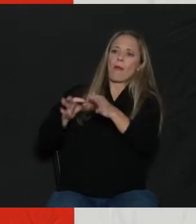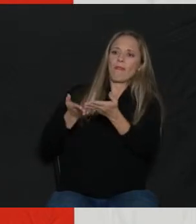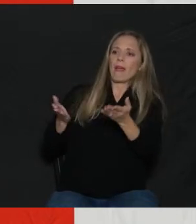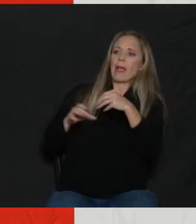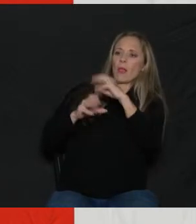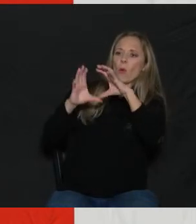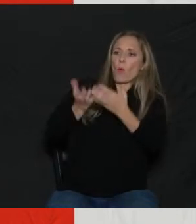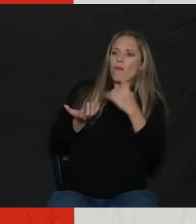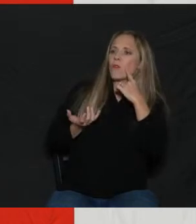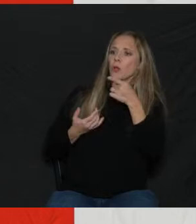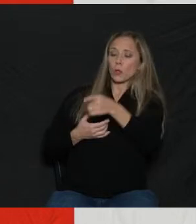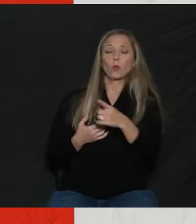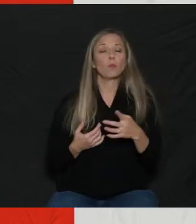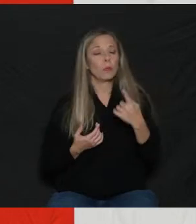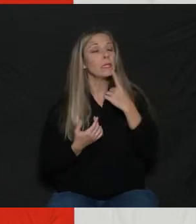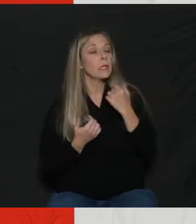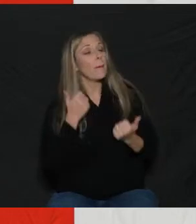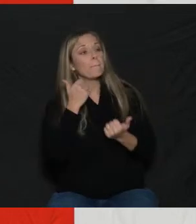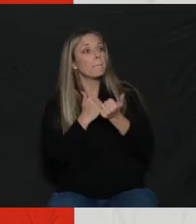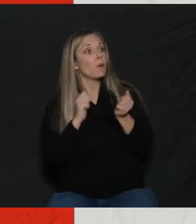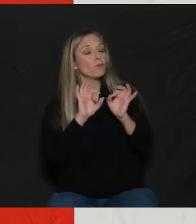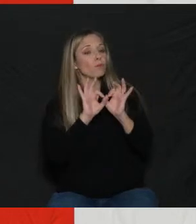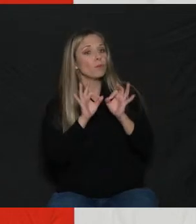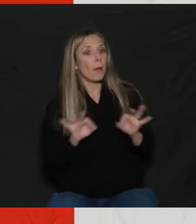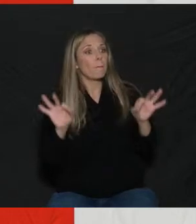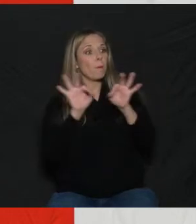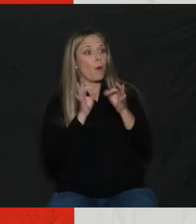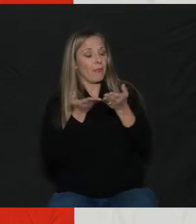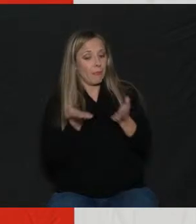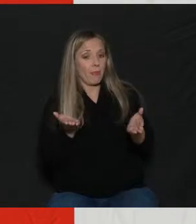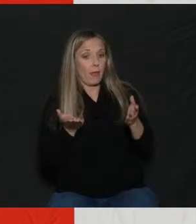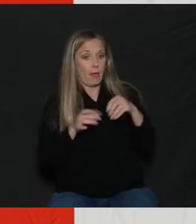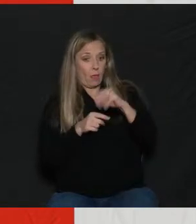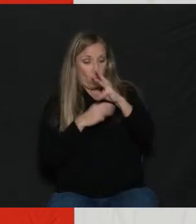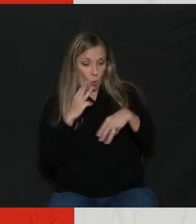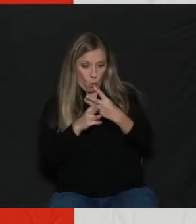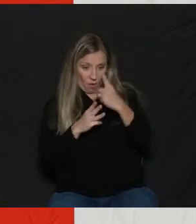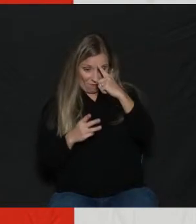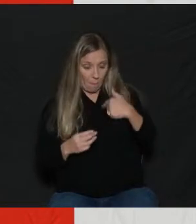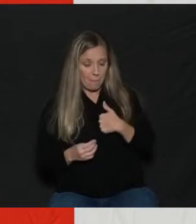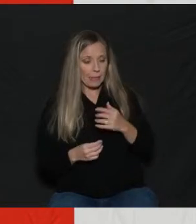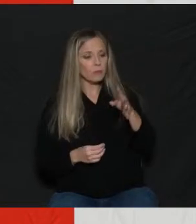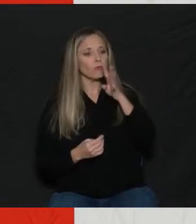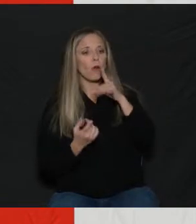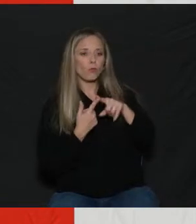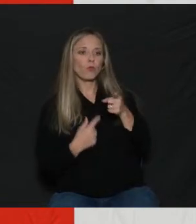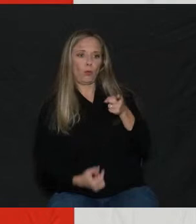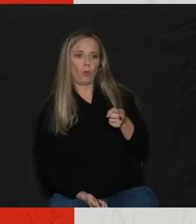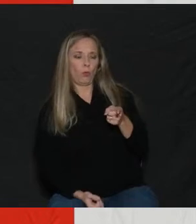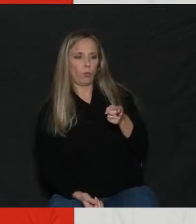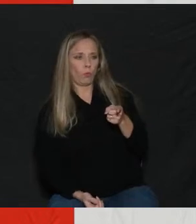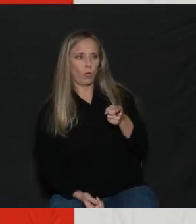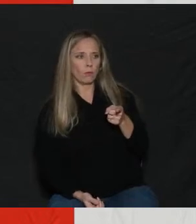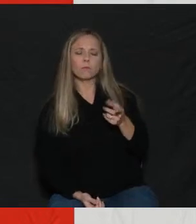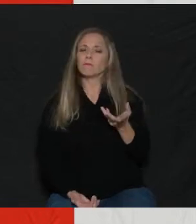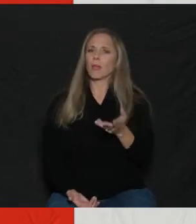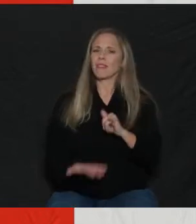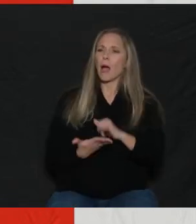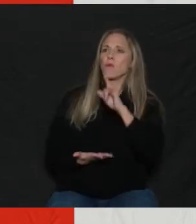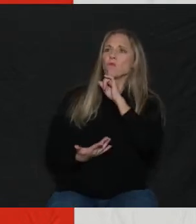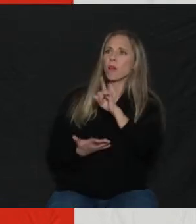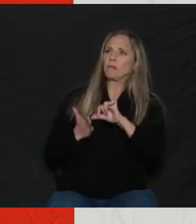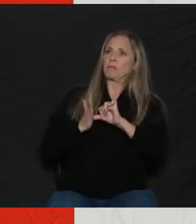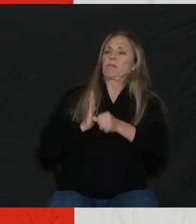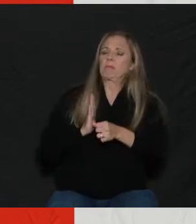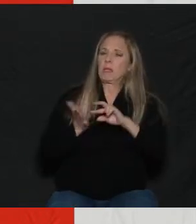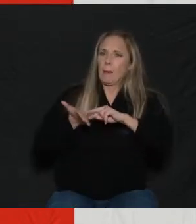said, "The most important thing in the world to me is talking to you right now." And it just got me to think he was present, and that's what made him so impactful. So